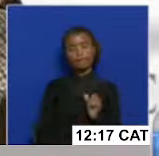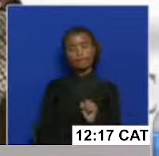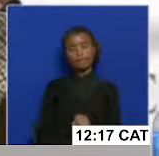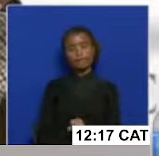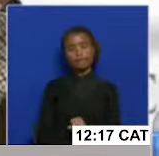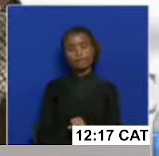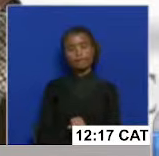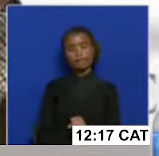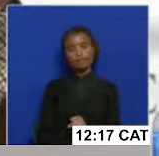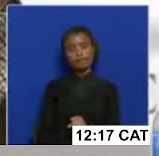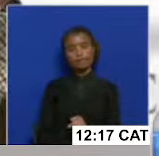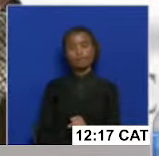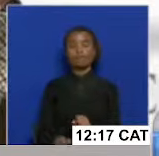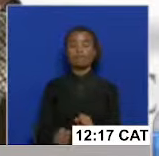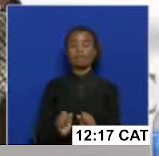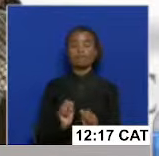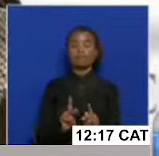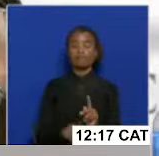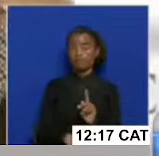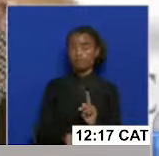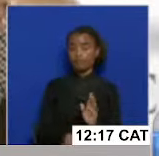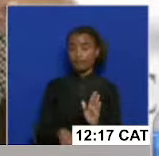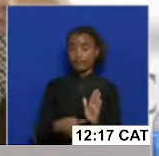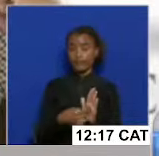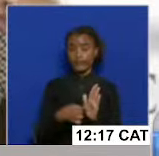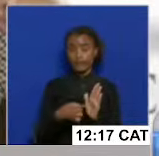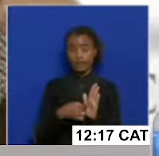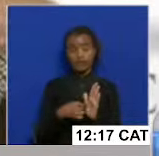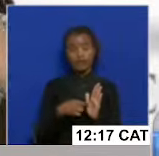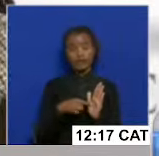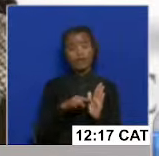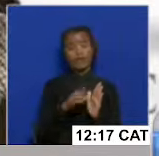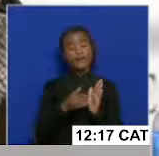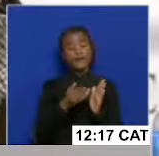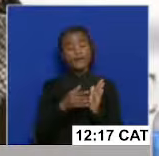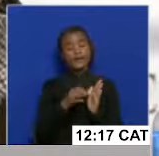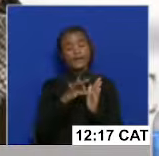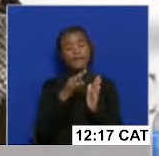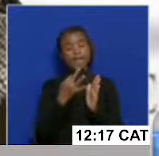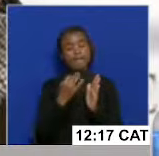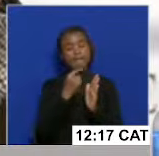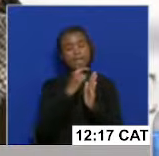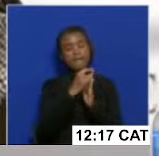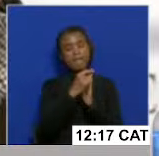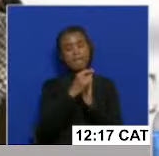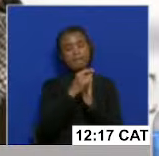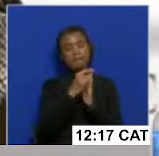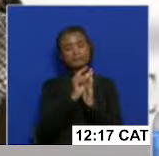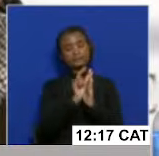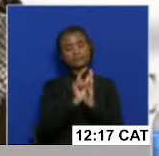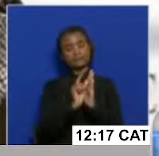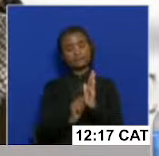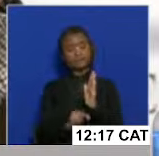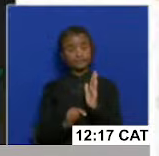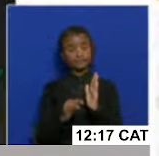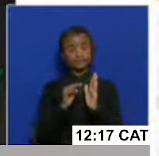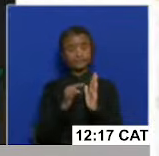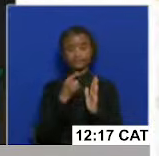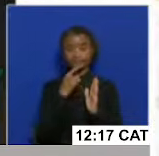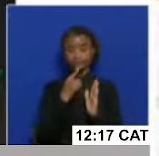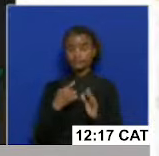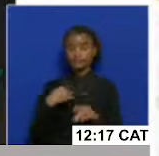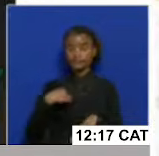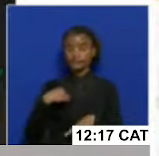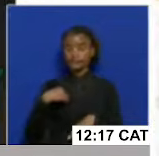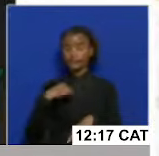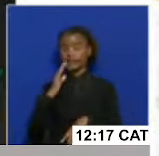Okay. at the top of page 3 on the left, she says, I'm the one facing Alberton. And you then respond